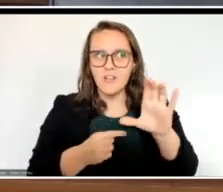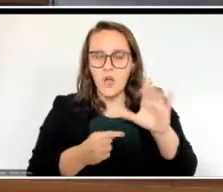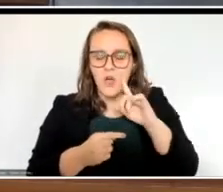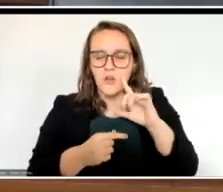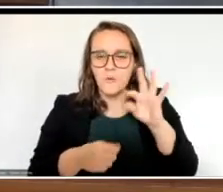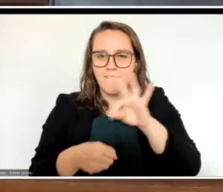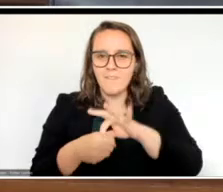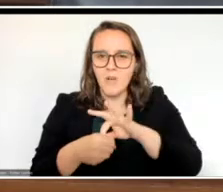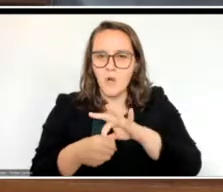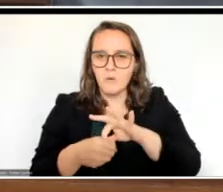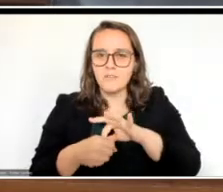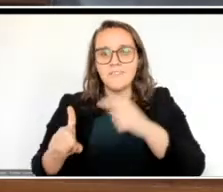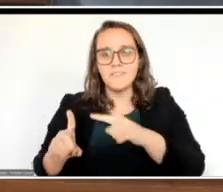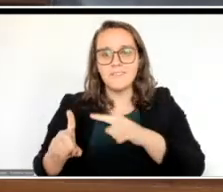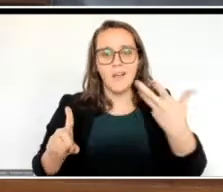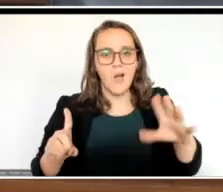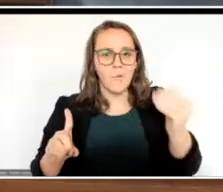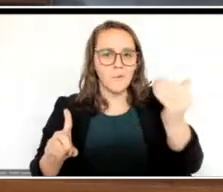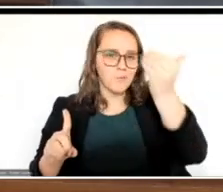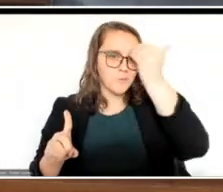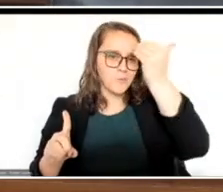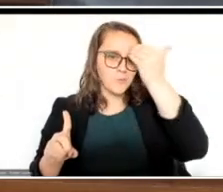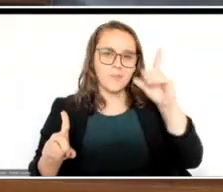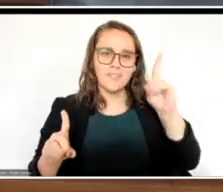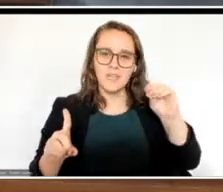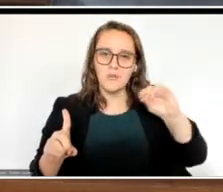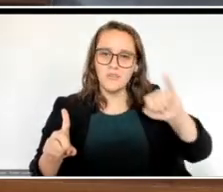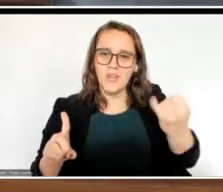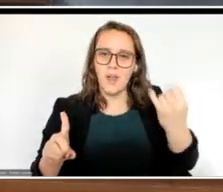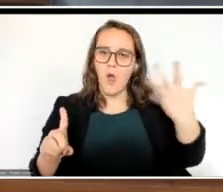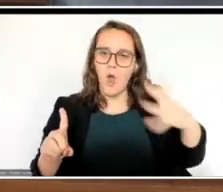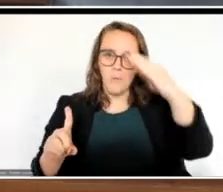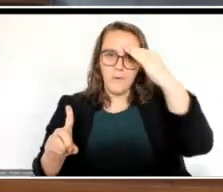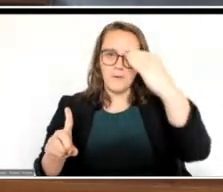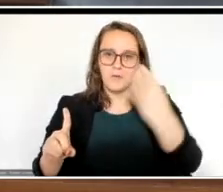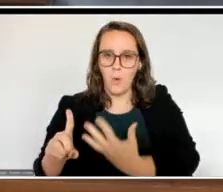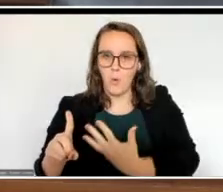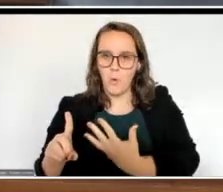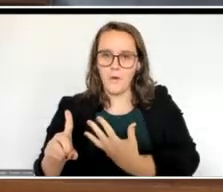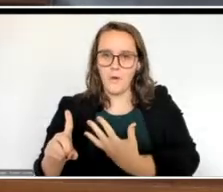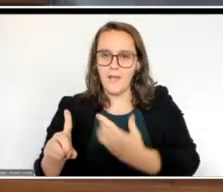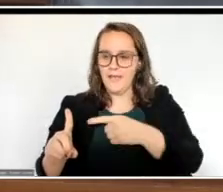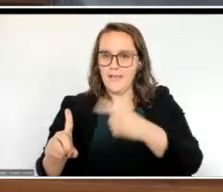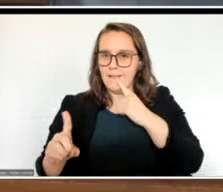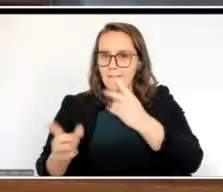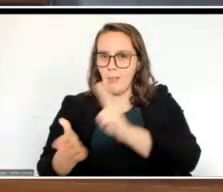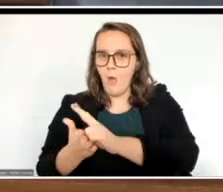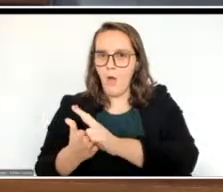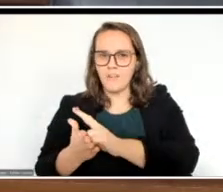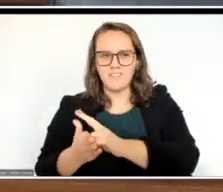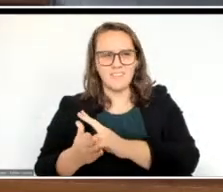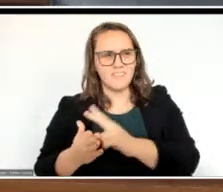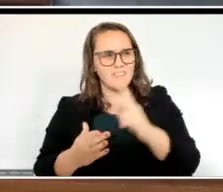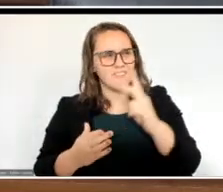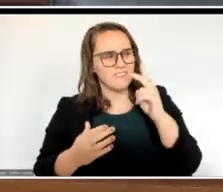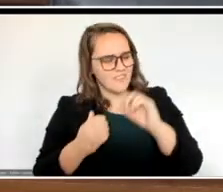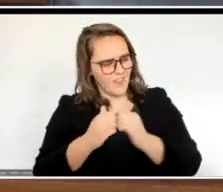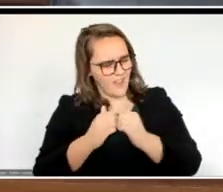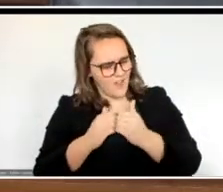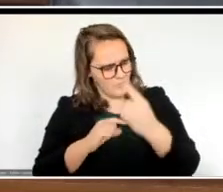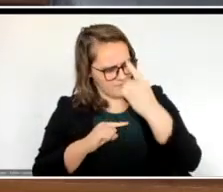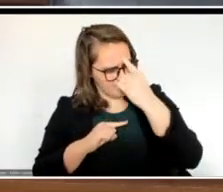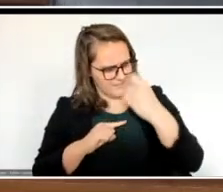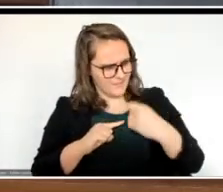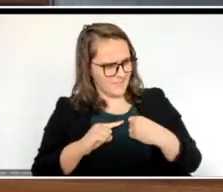genuine basis for this request. No one could think it would be legal for the Secretary of State to simply find the